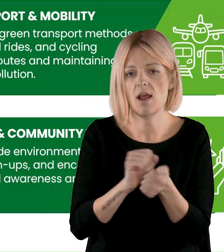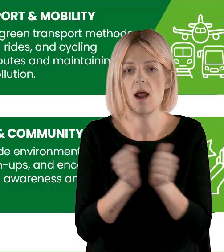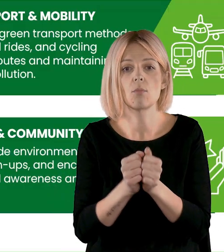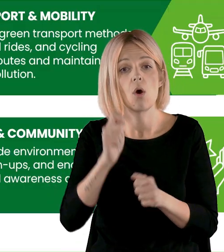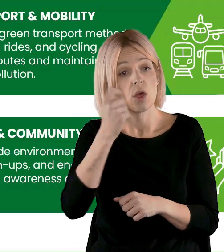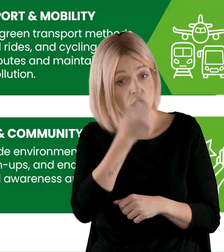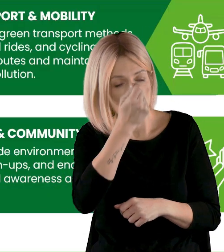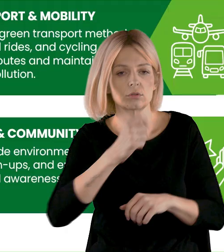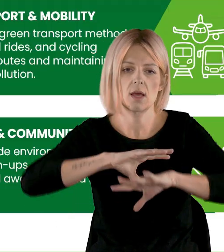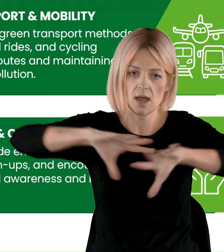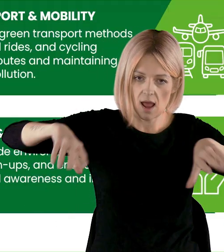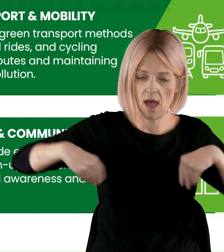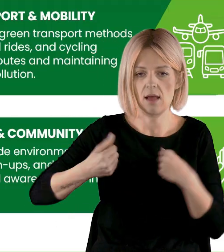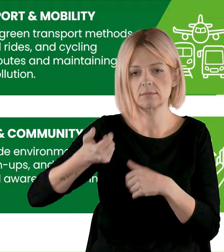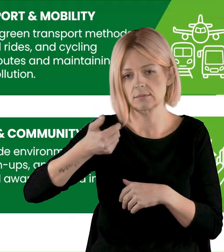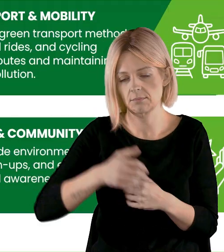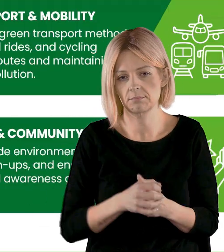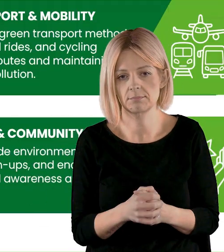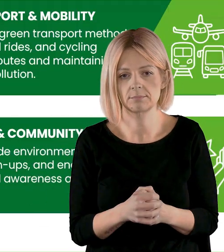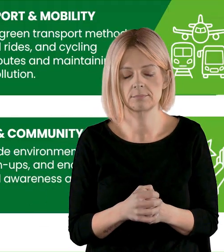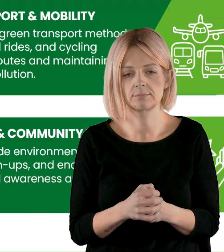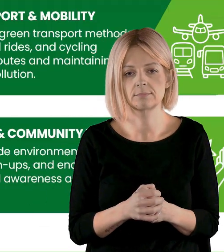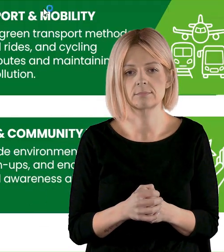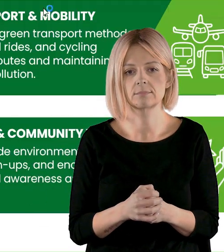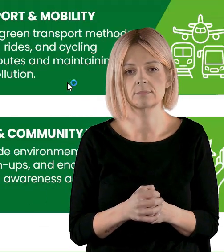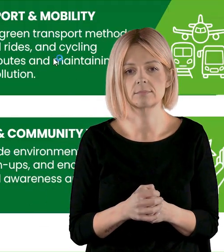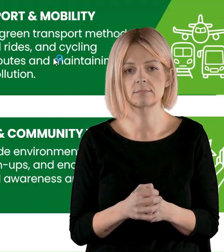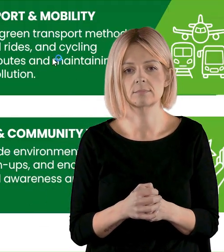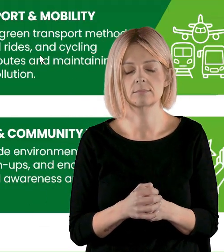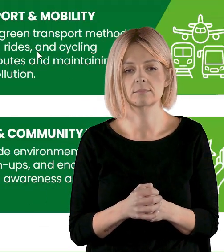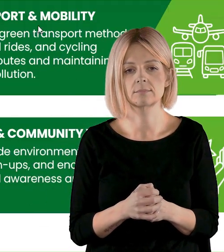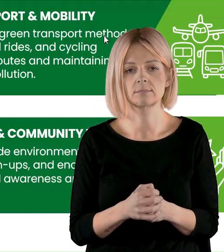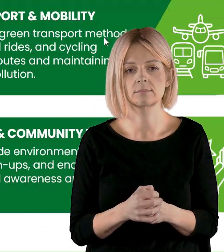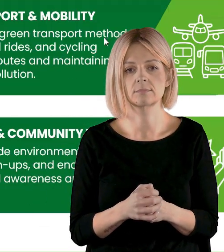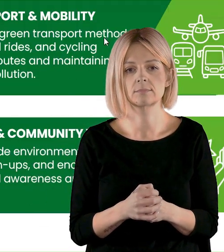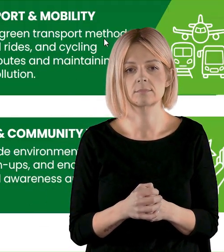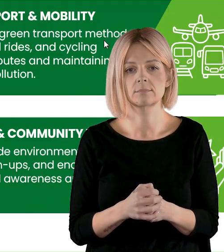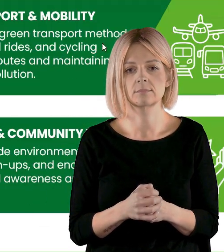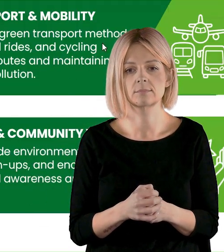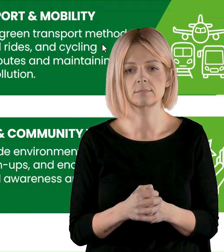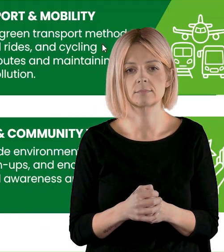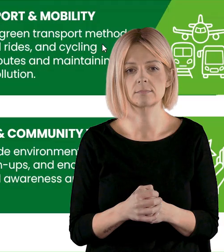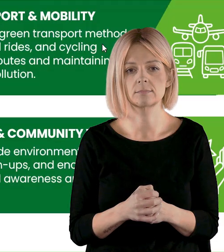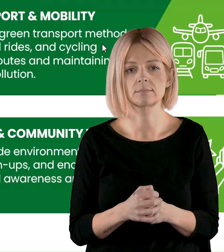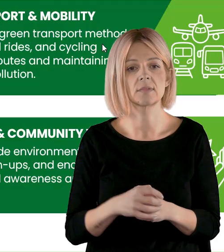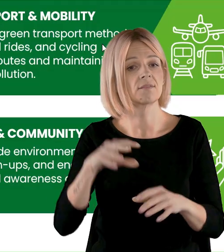they can recycle, and they can save water and energy. On the transport